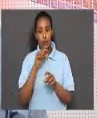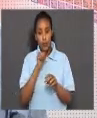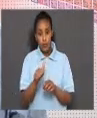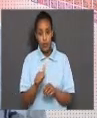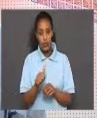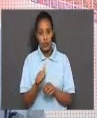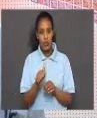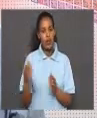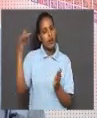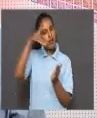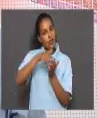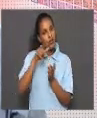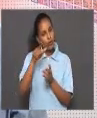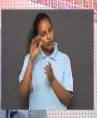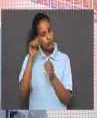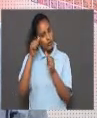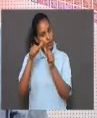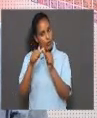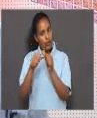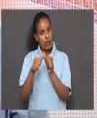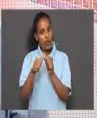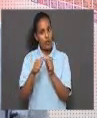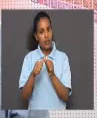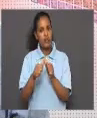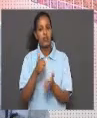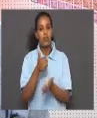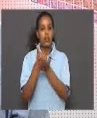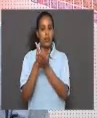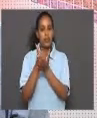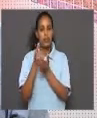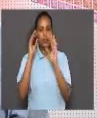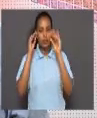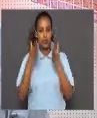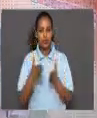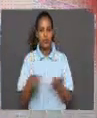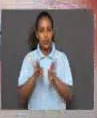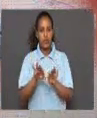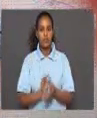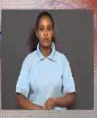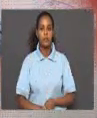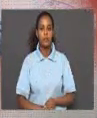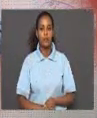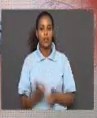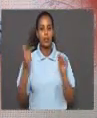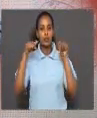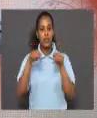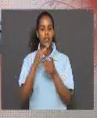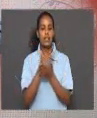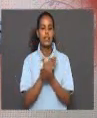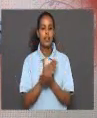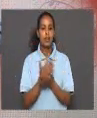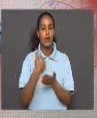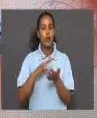not, review your notes and ask your teacher for help if you need it. In today's